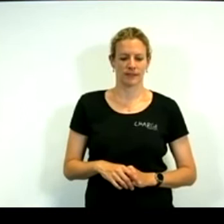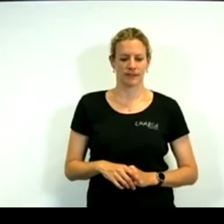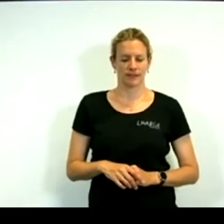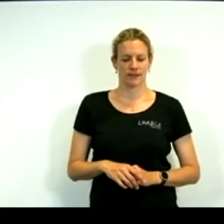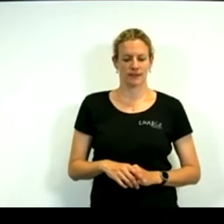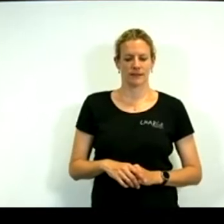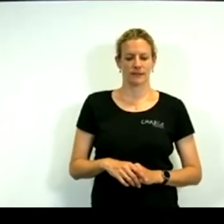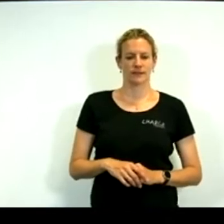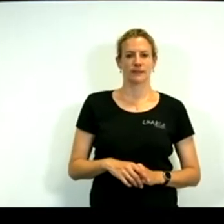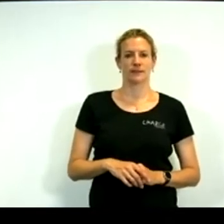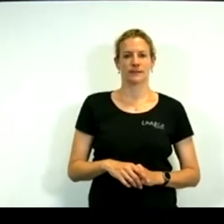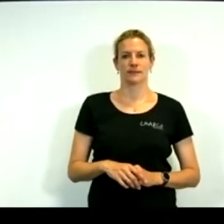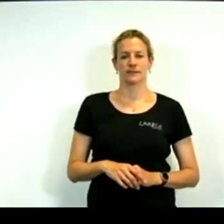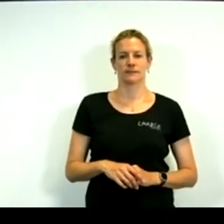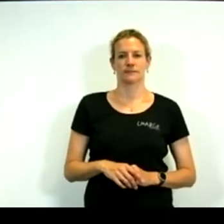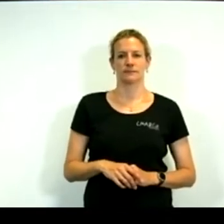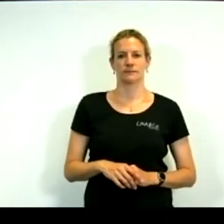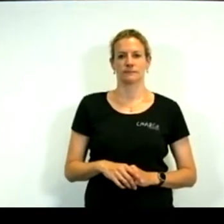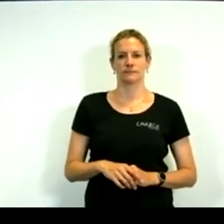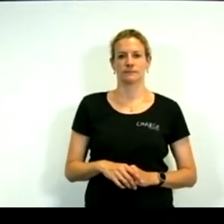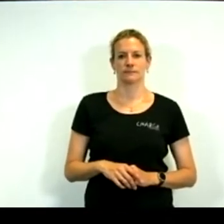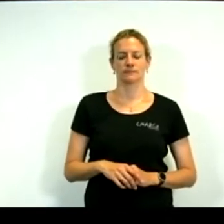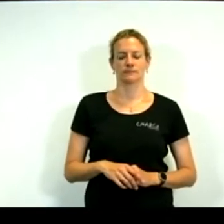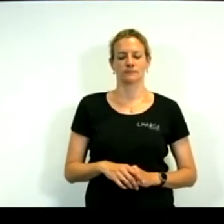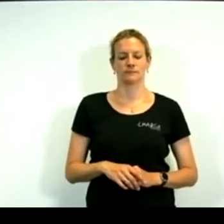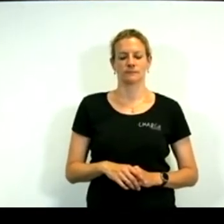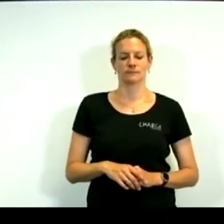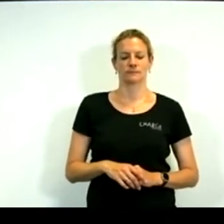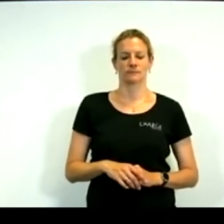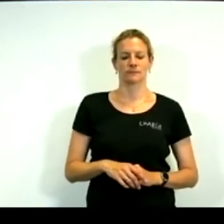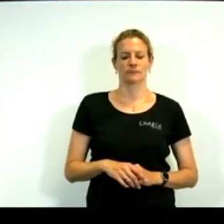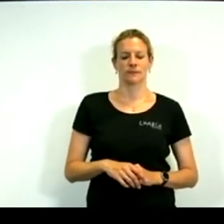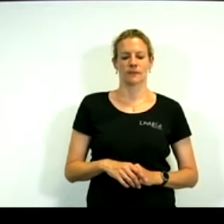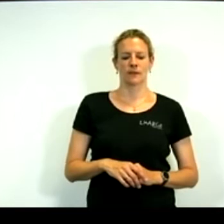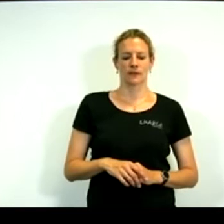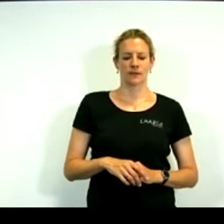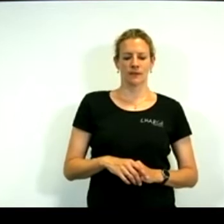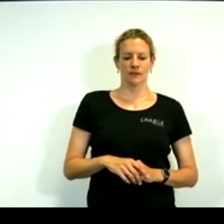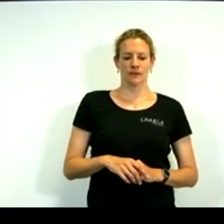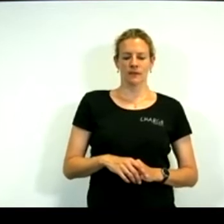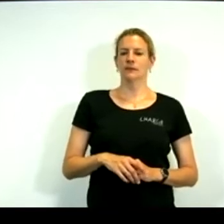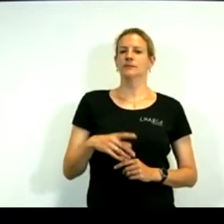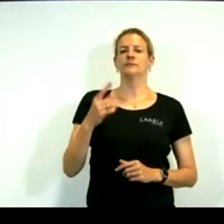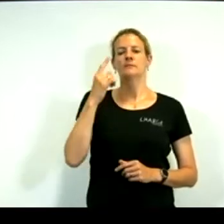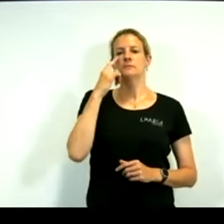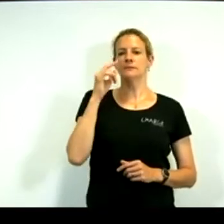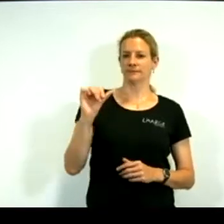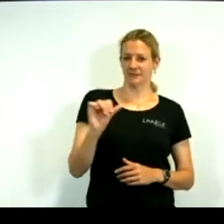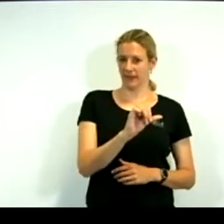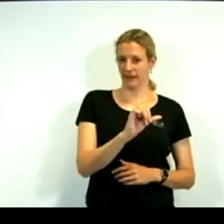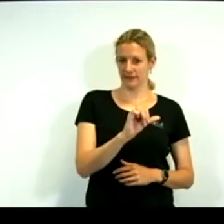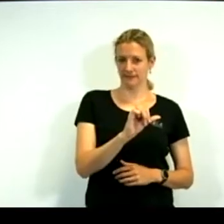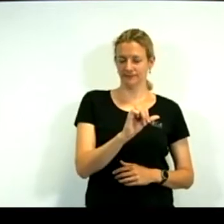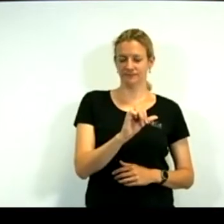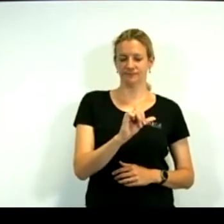Now, if you look at the retina, look at the eye on the left, you will see that the optic nerve is at the back of the eye. The